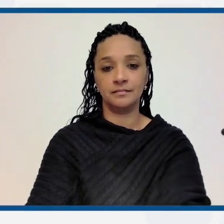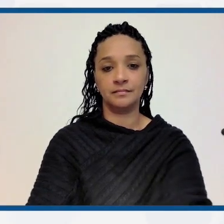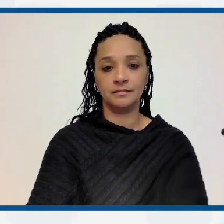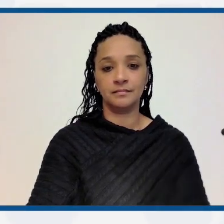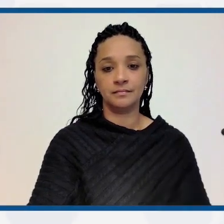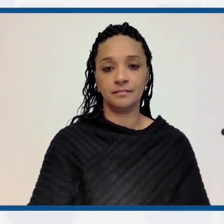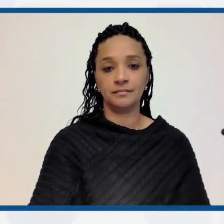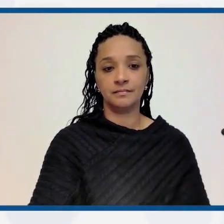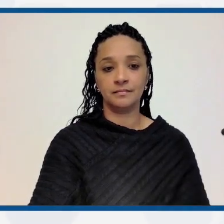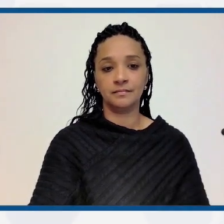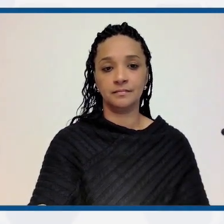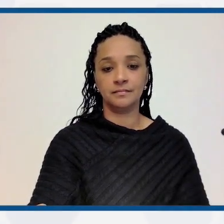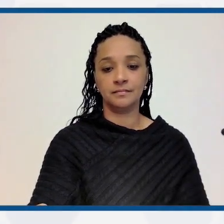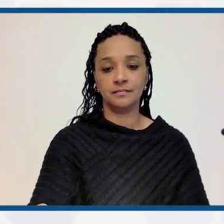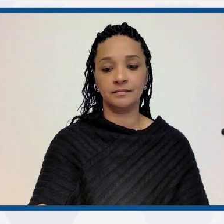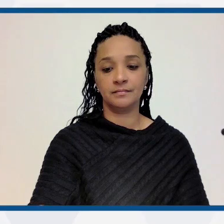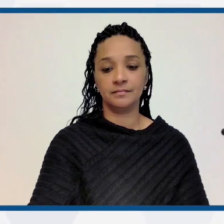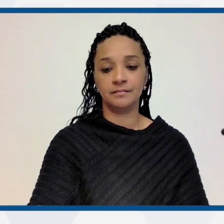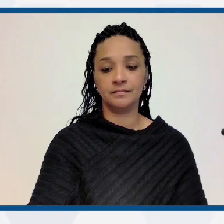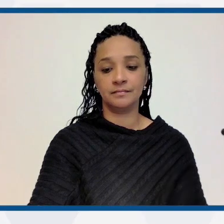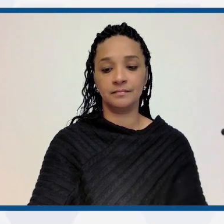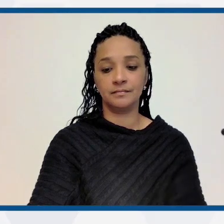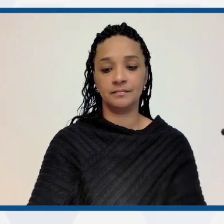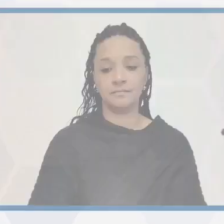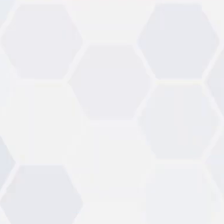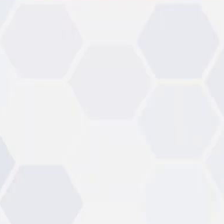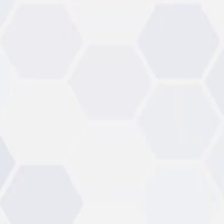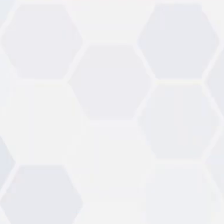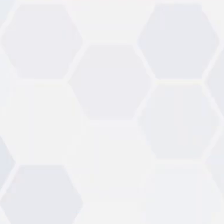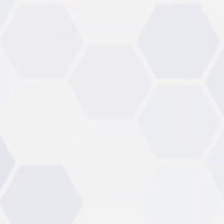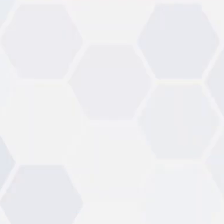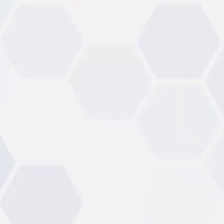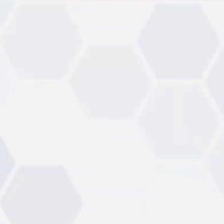what we need post-disaster, but also pre-disaster, is to work